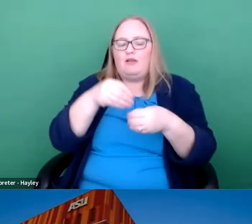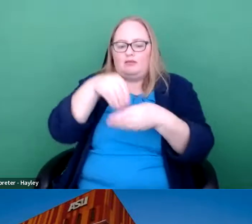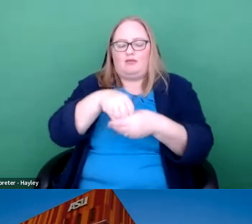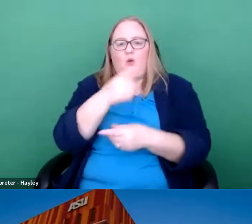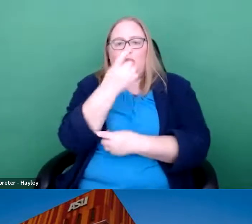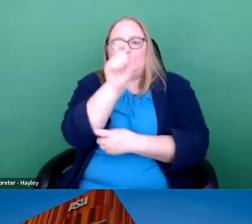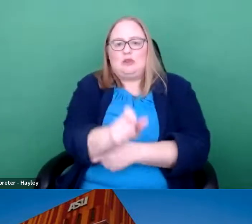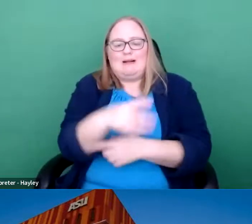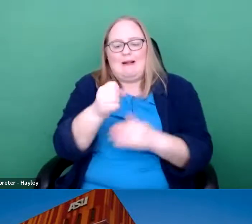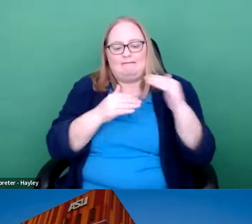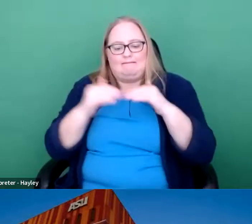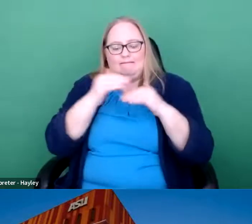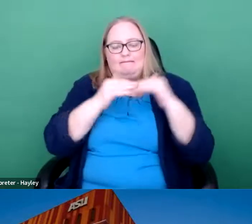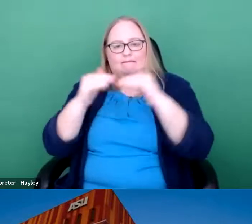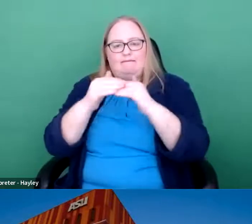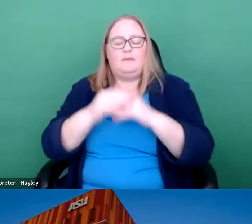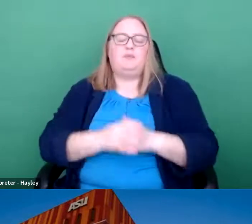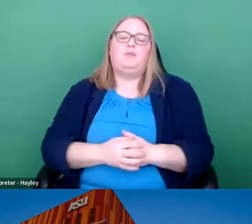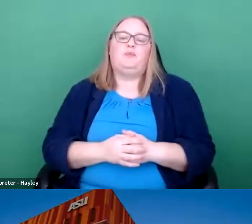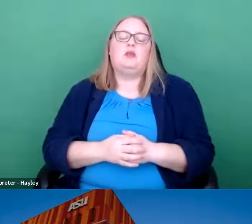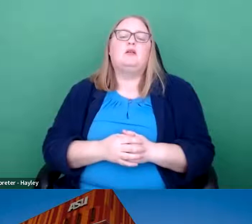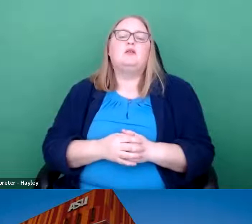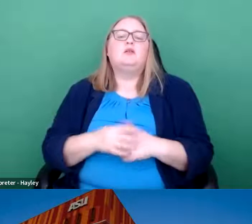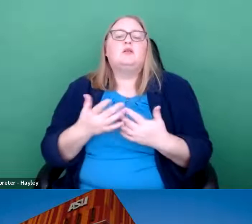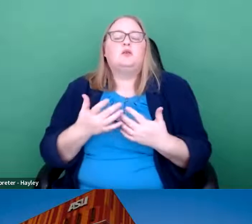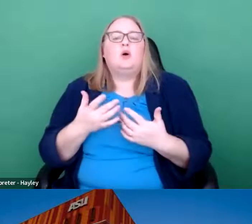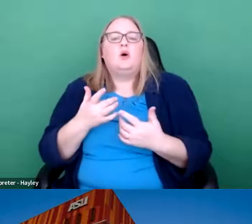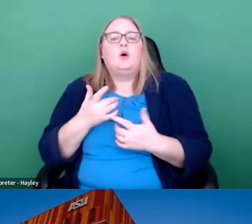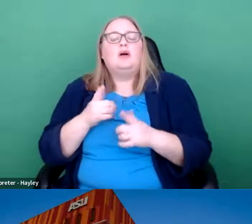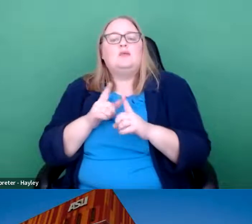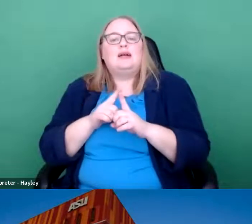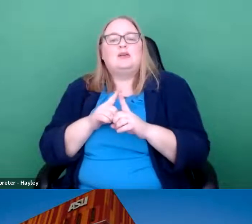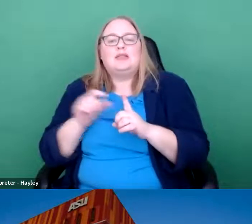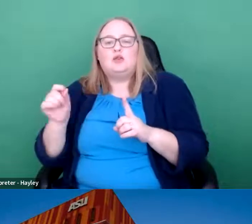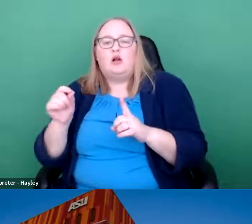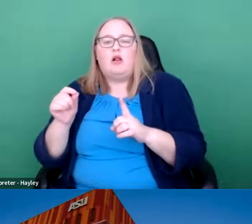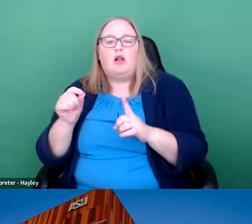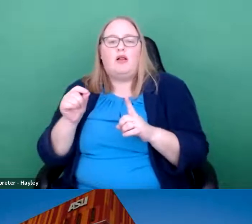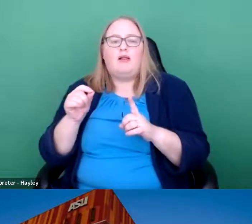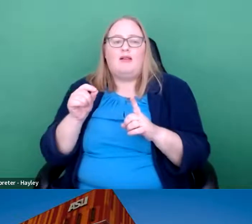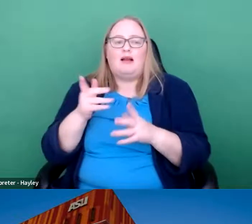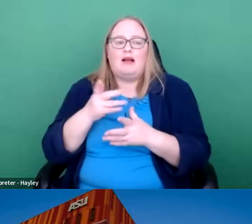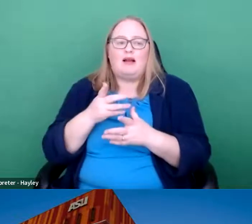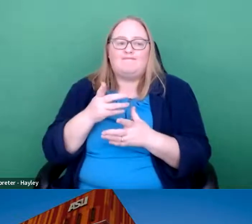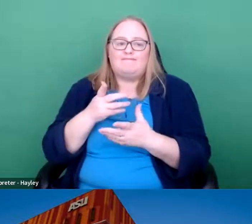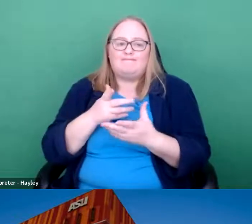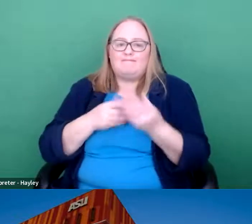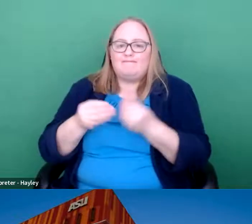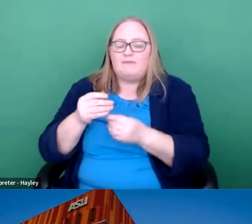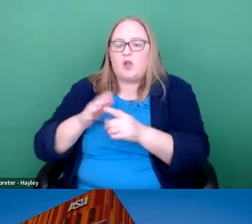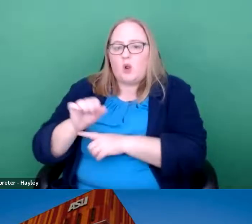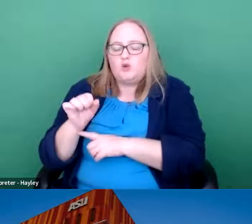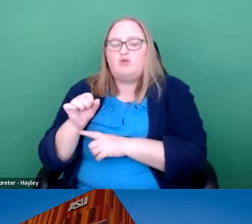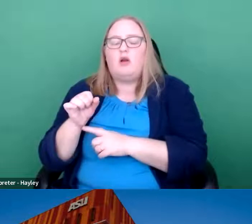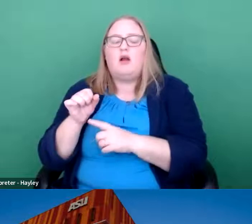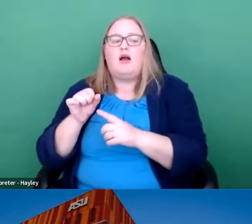and economic and social cultural, as well as the different types of digital inequalities that we're talking about, makes this such a difficult problem to tackle, because there's